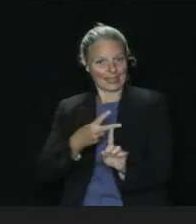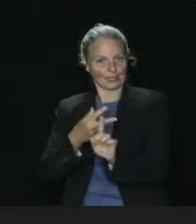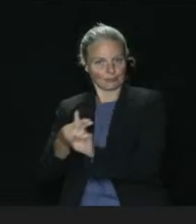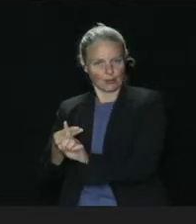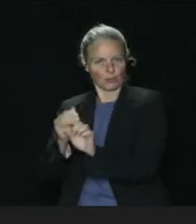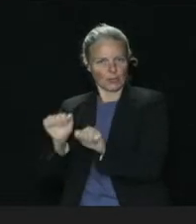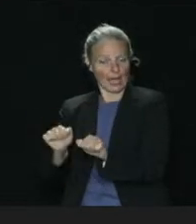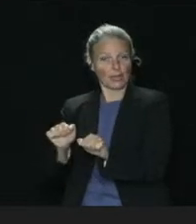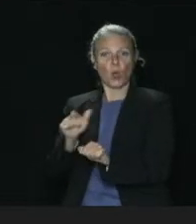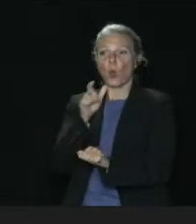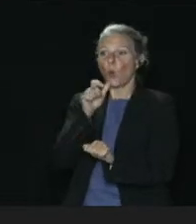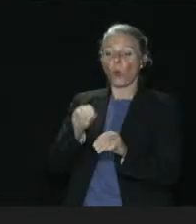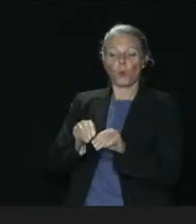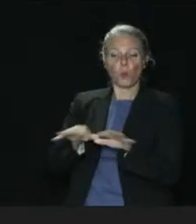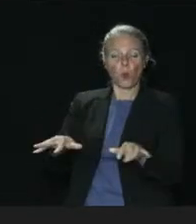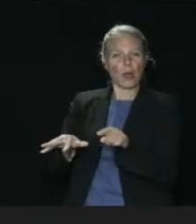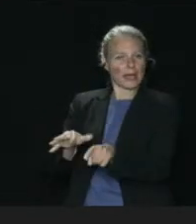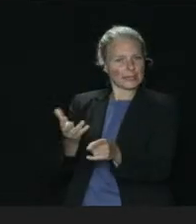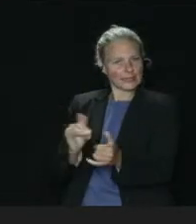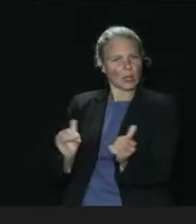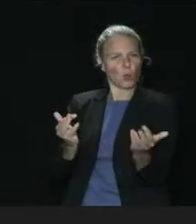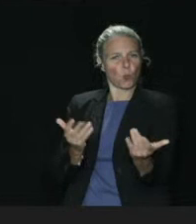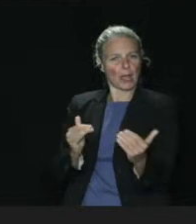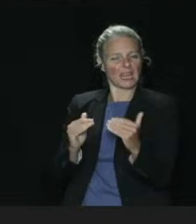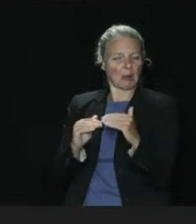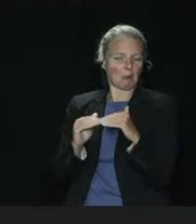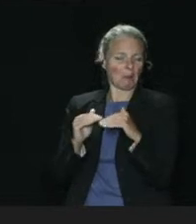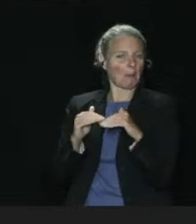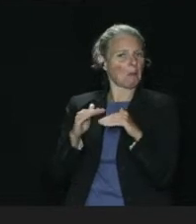still waiting a minimum of 12 weeks.